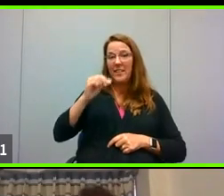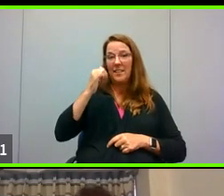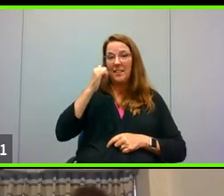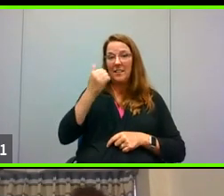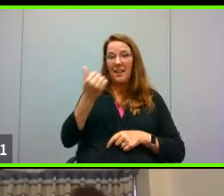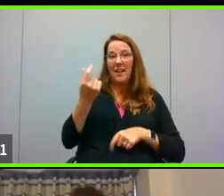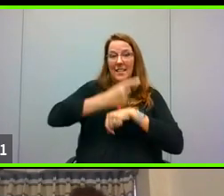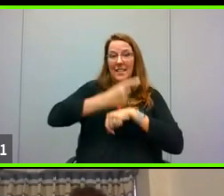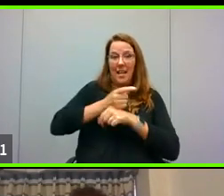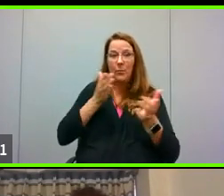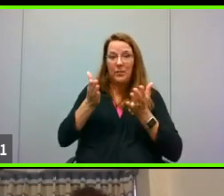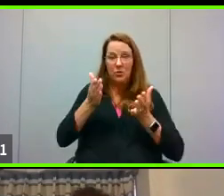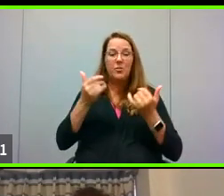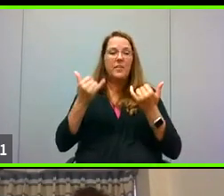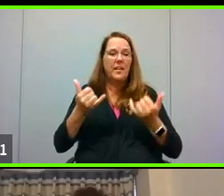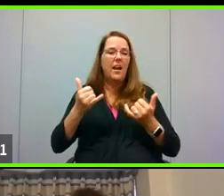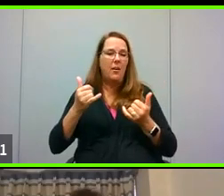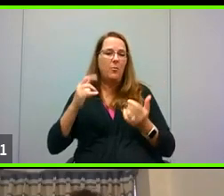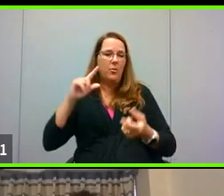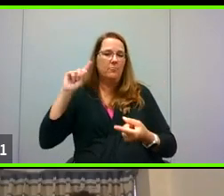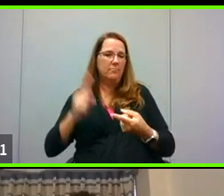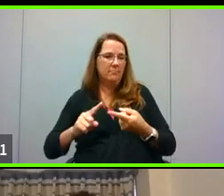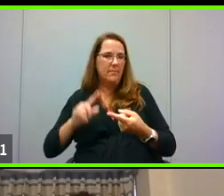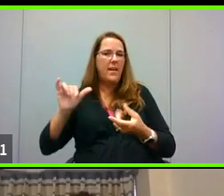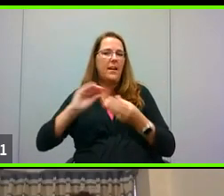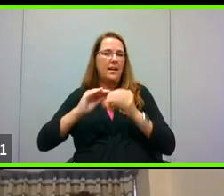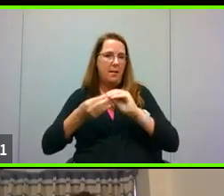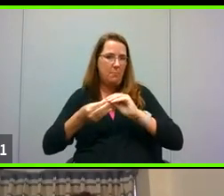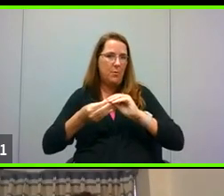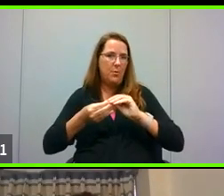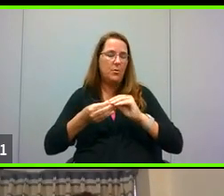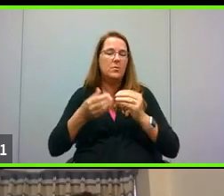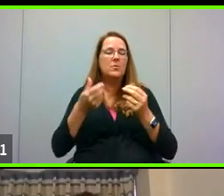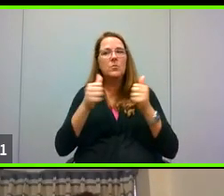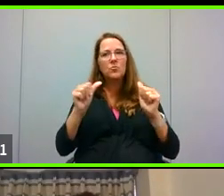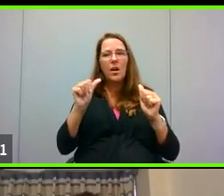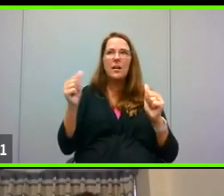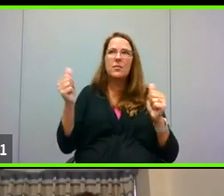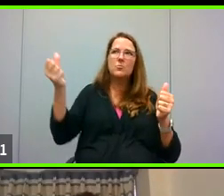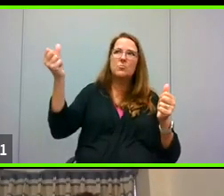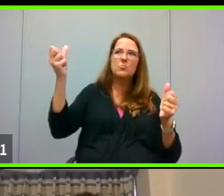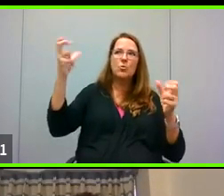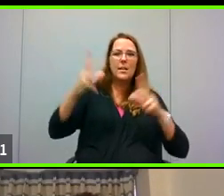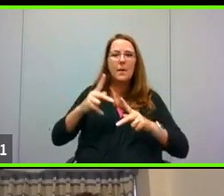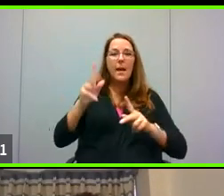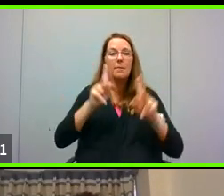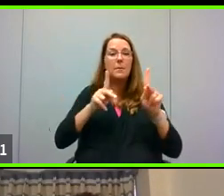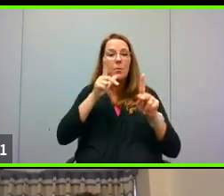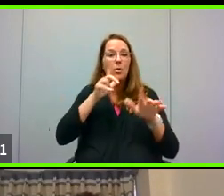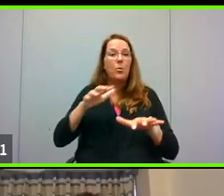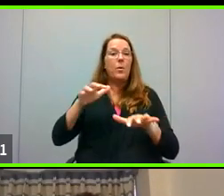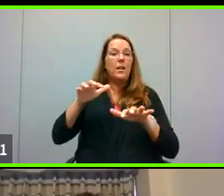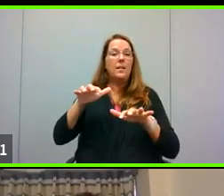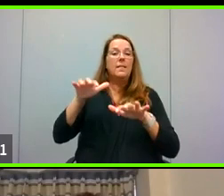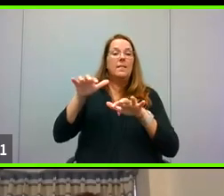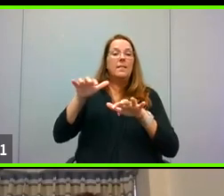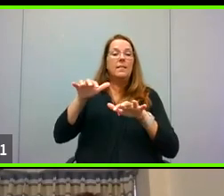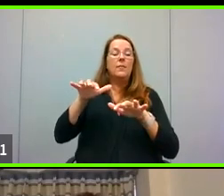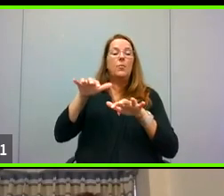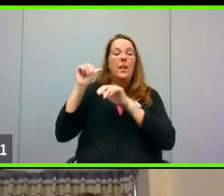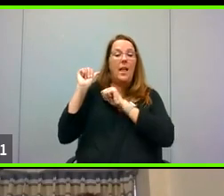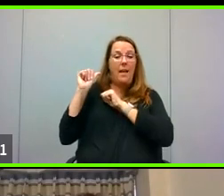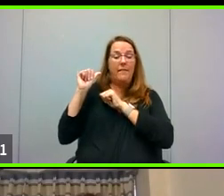clients at any given time on campus per day. So they're looking at bringing back people that left, that were in their programs,